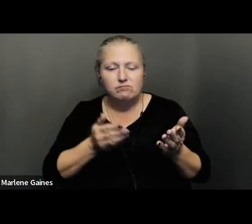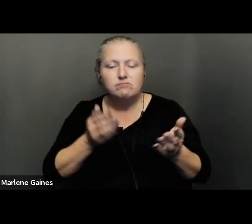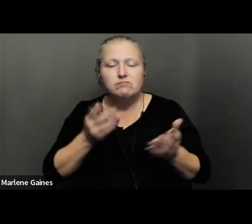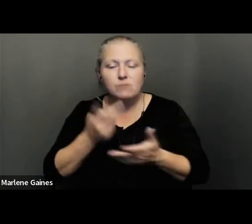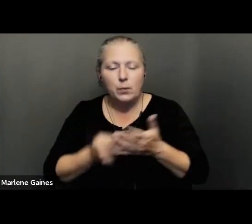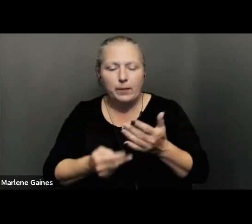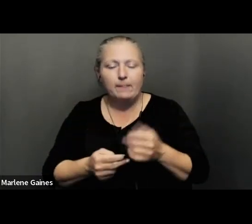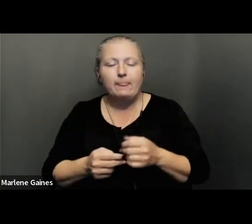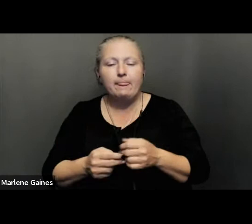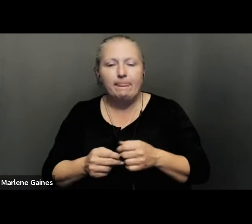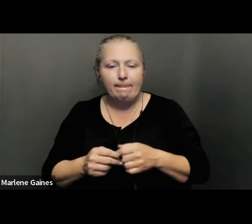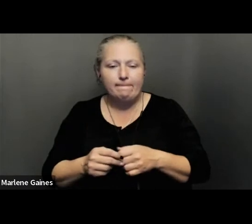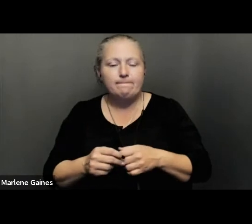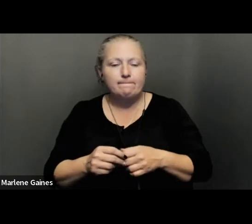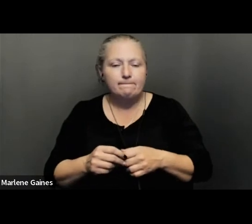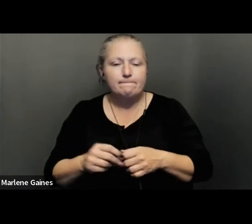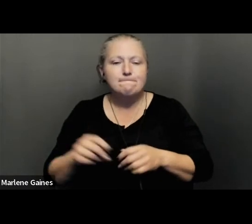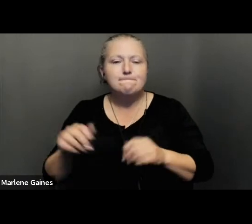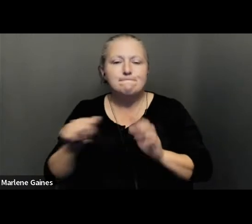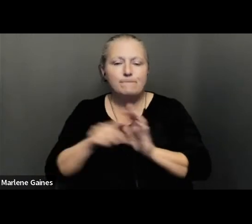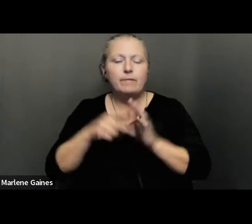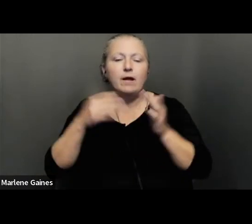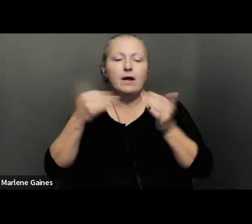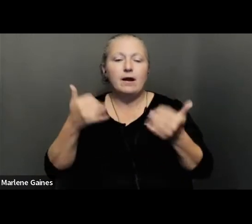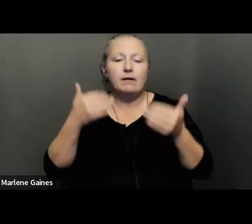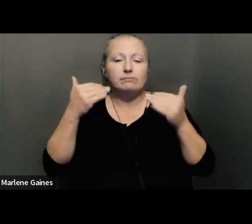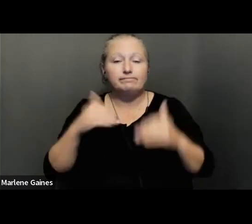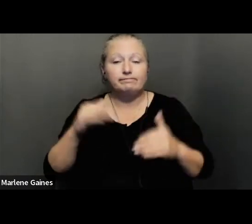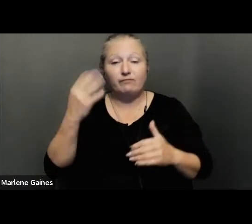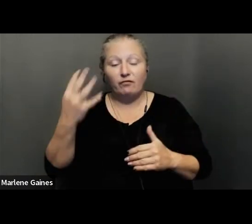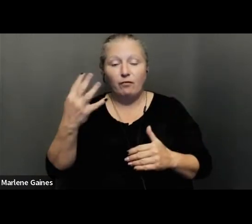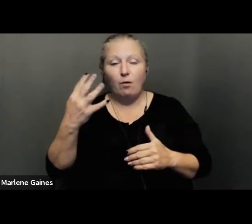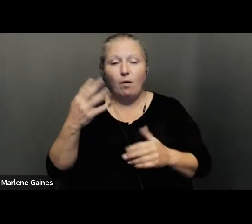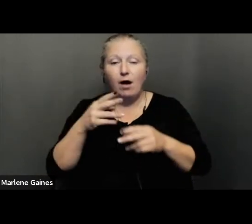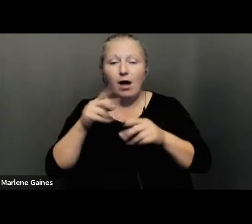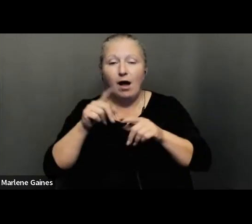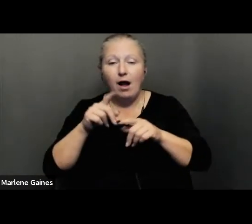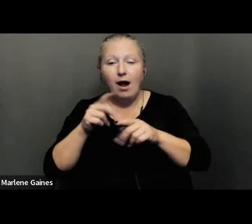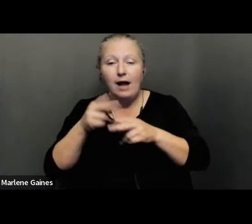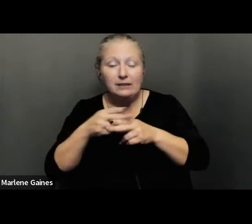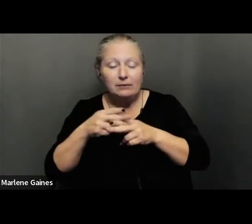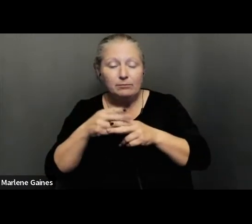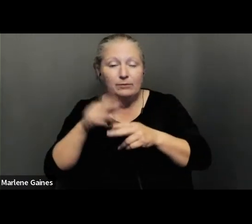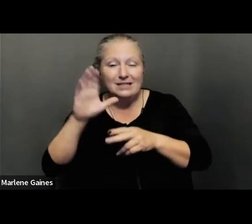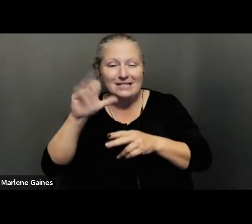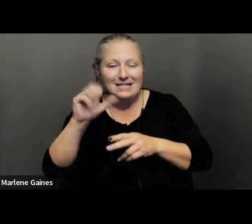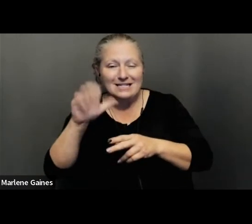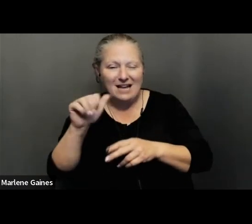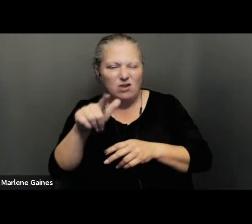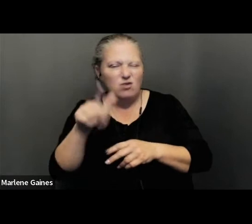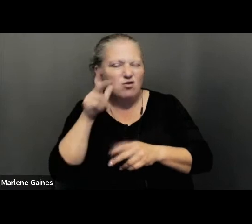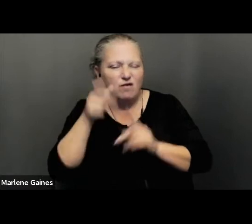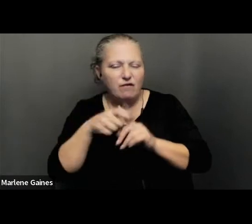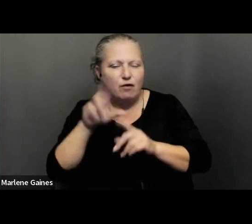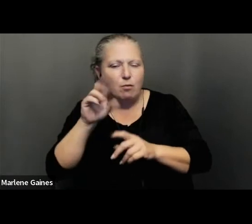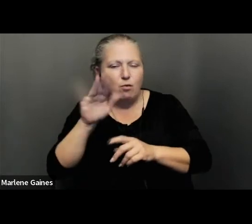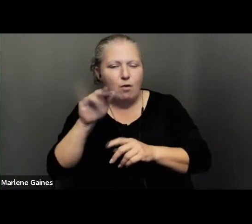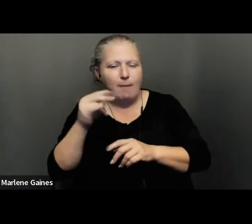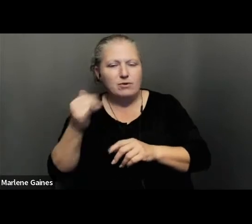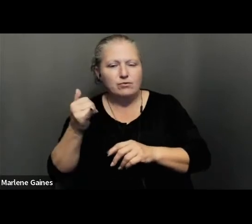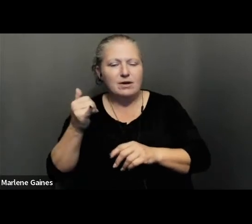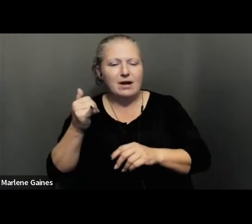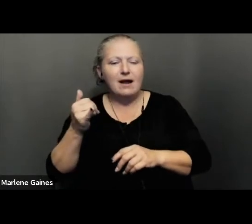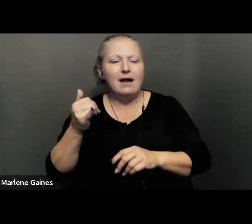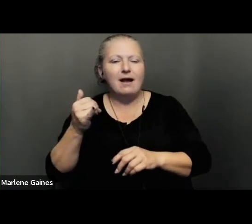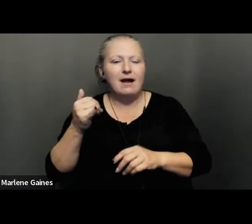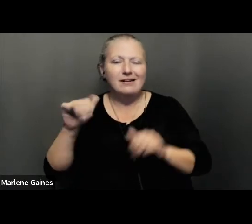parts. Okay, moving on. Item 4, this is the tentative agreement with the CSEA. As you heard from Robin earlier today, there are